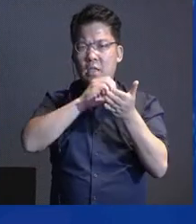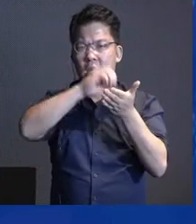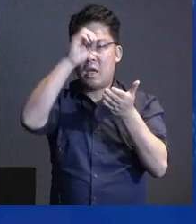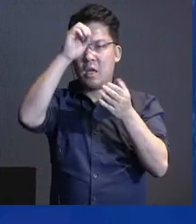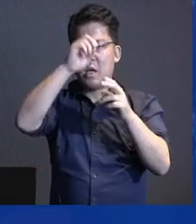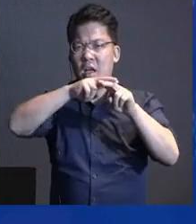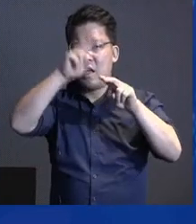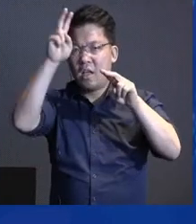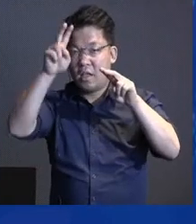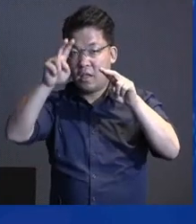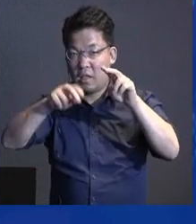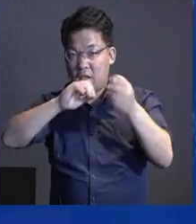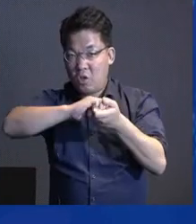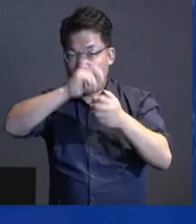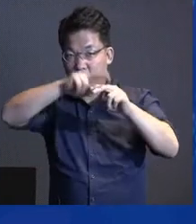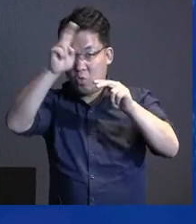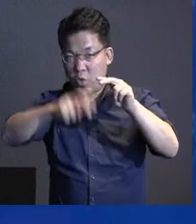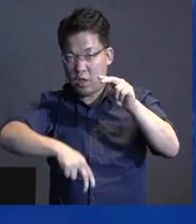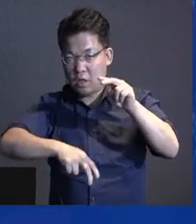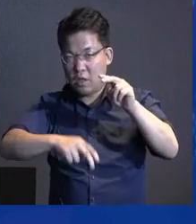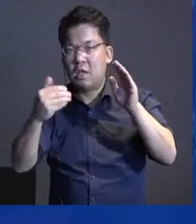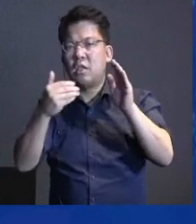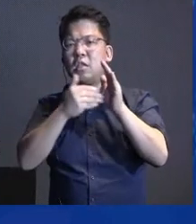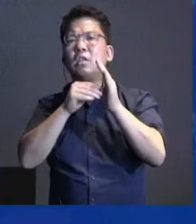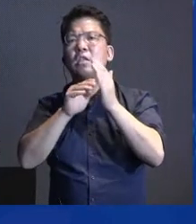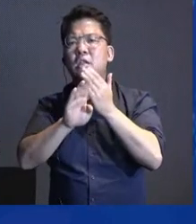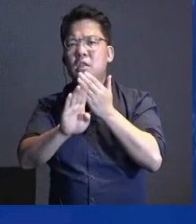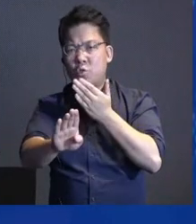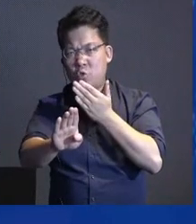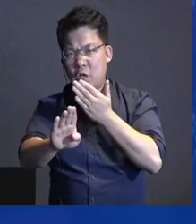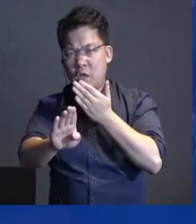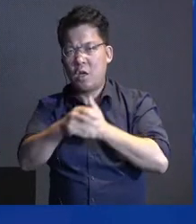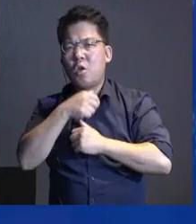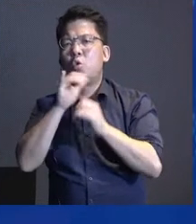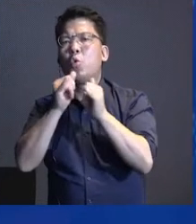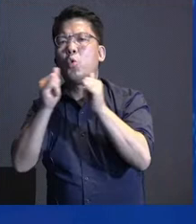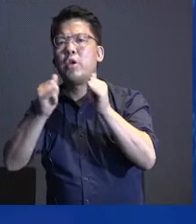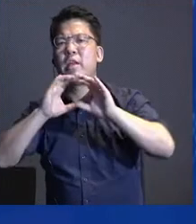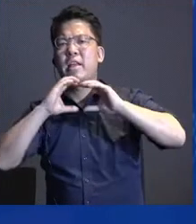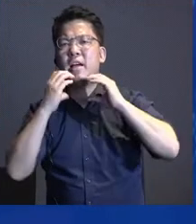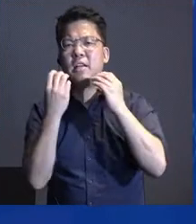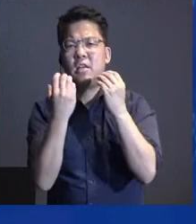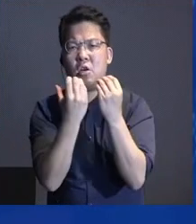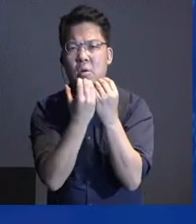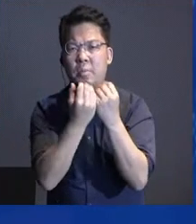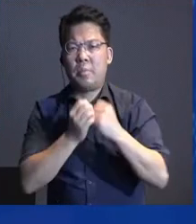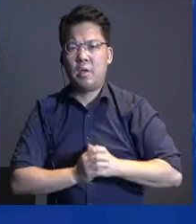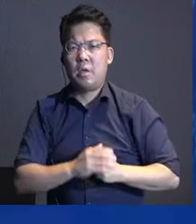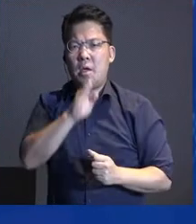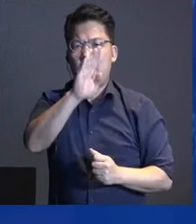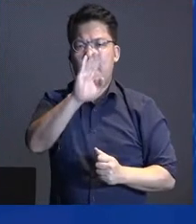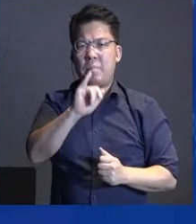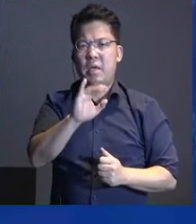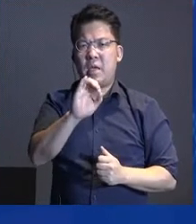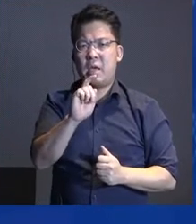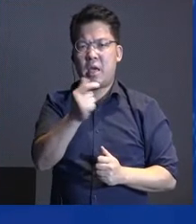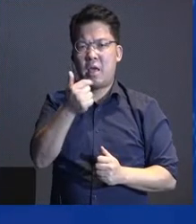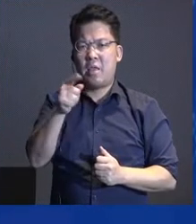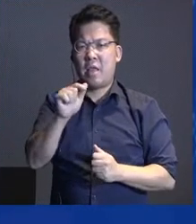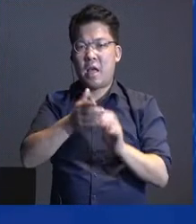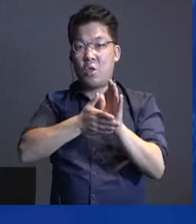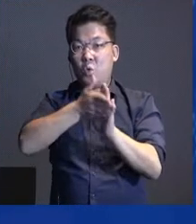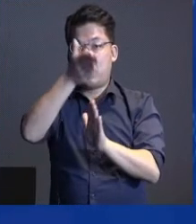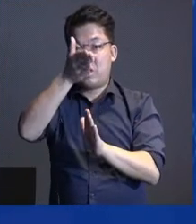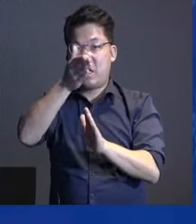country. In almost in every district in Vienna, in Austria, where